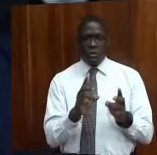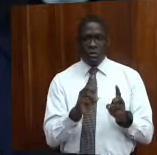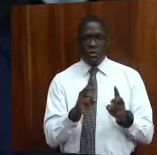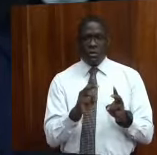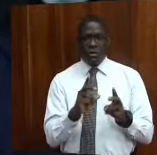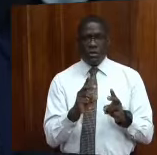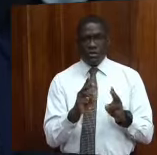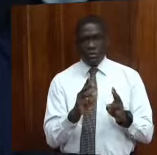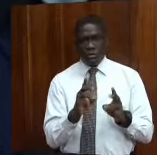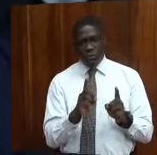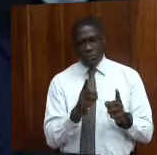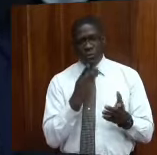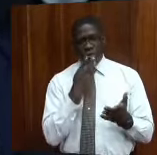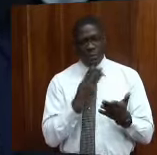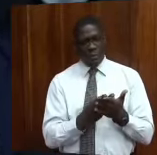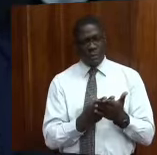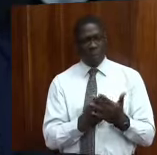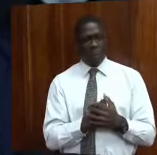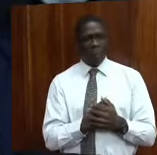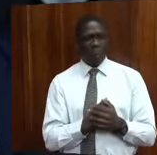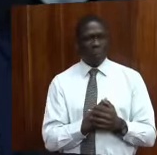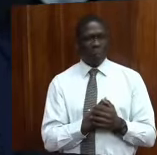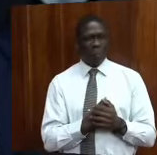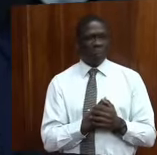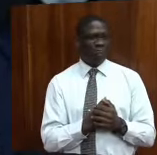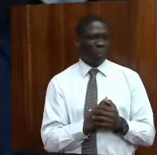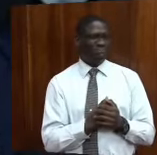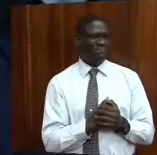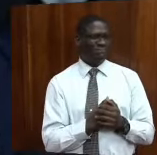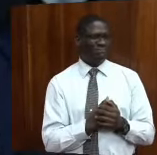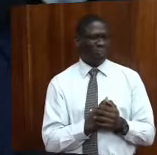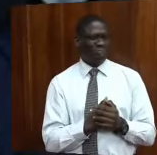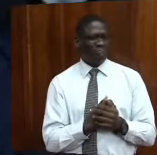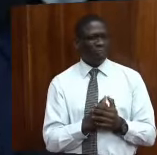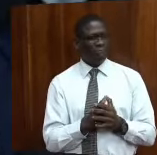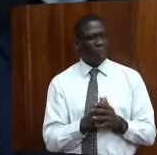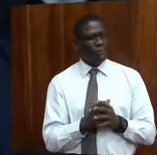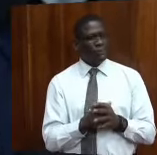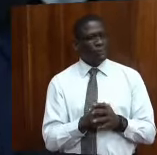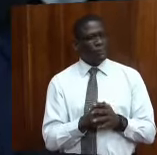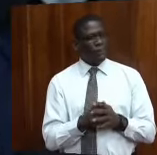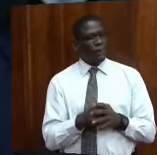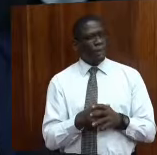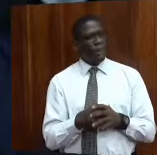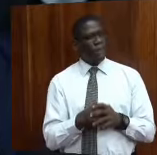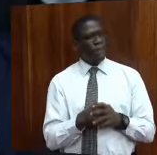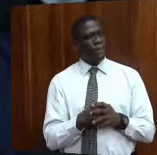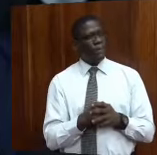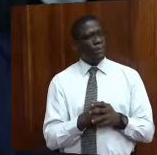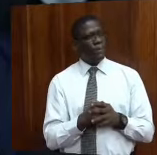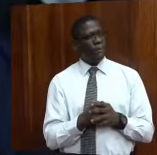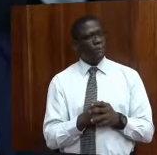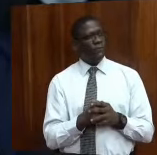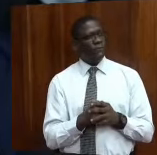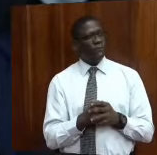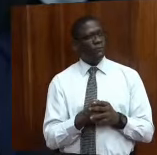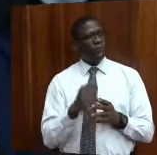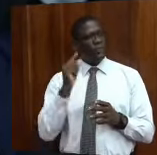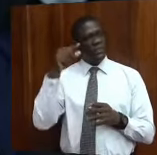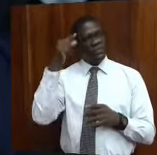foreign direct investment and fueling sustainable economic growth. Mr. Speaker, the government